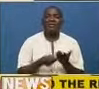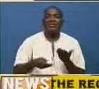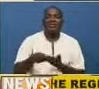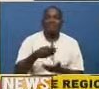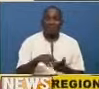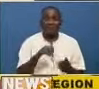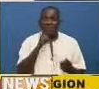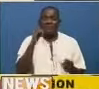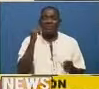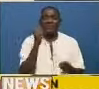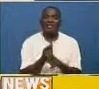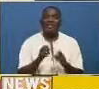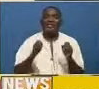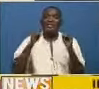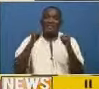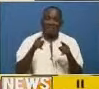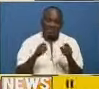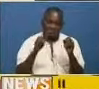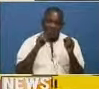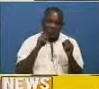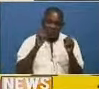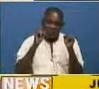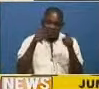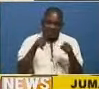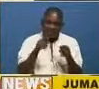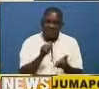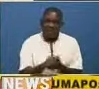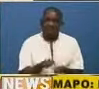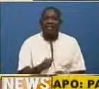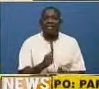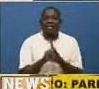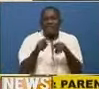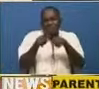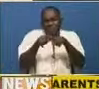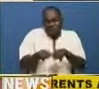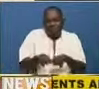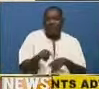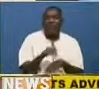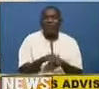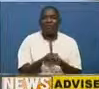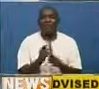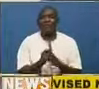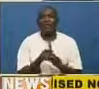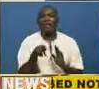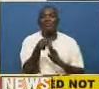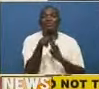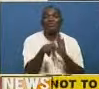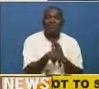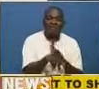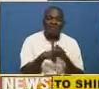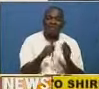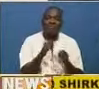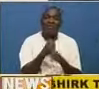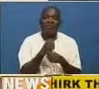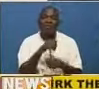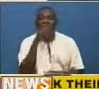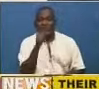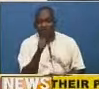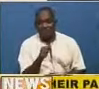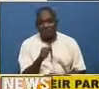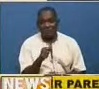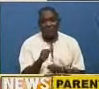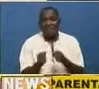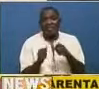And it's not just an education that is based on the principles of ensuring that